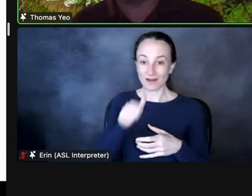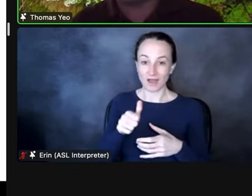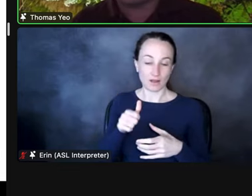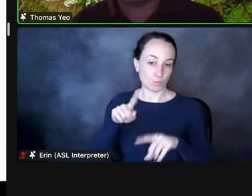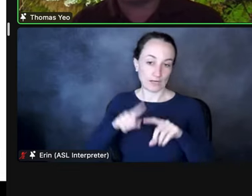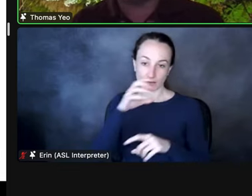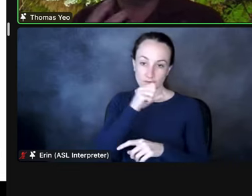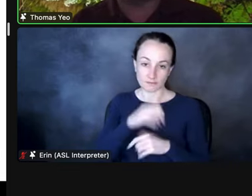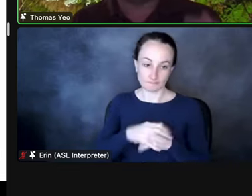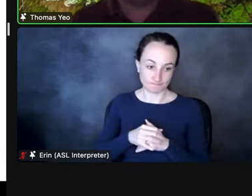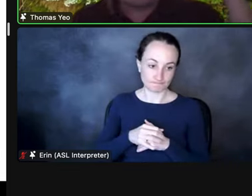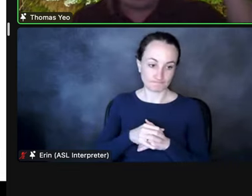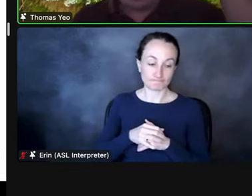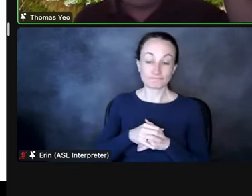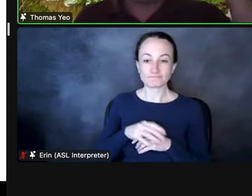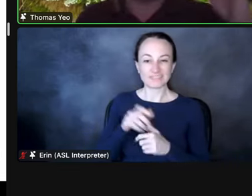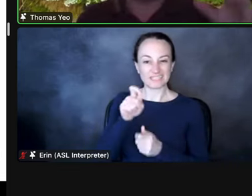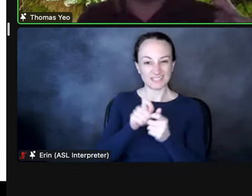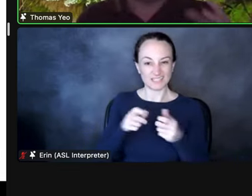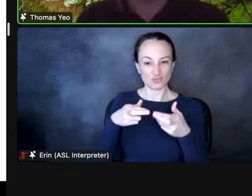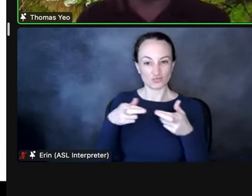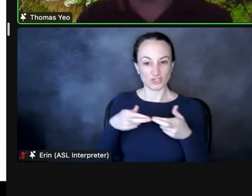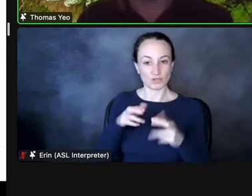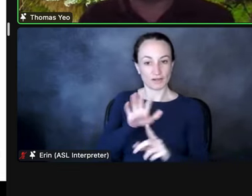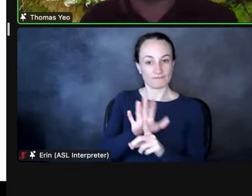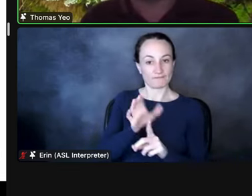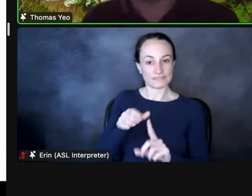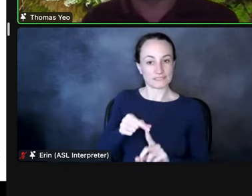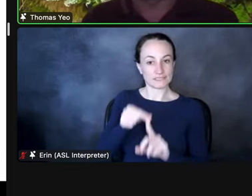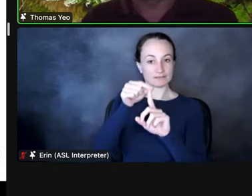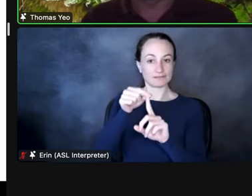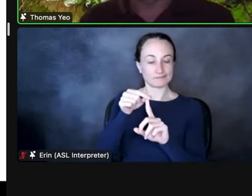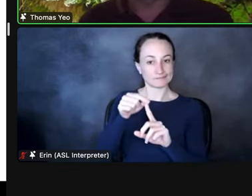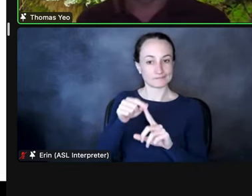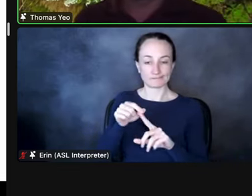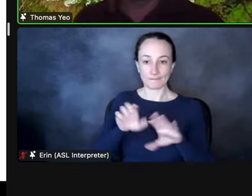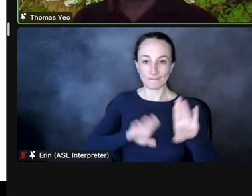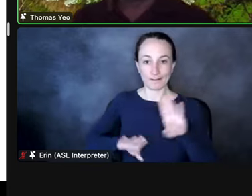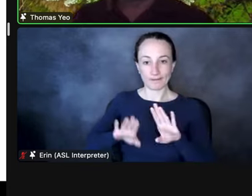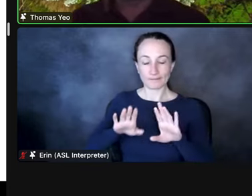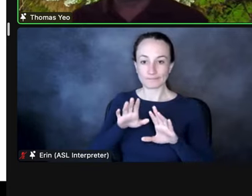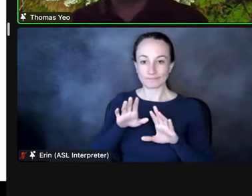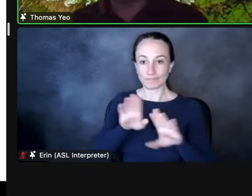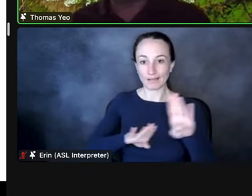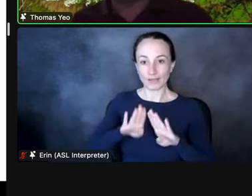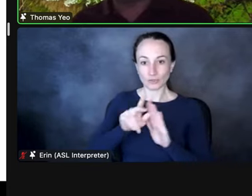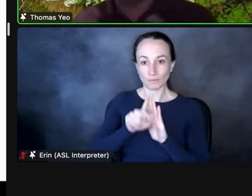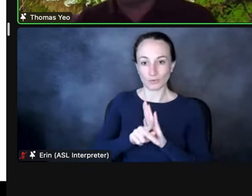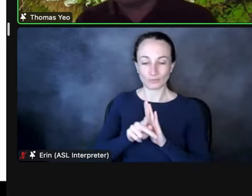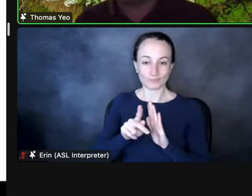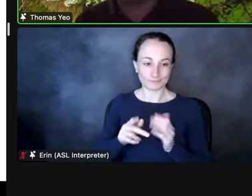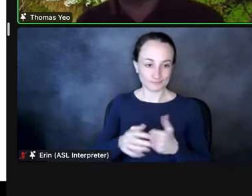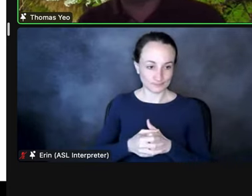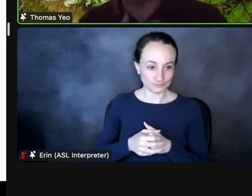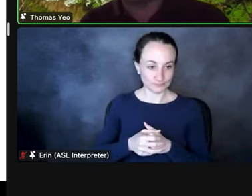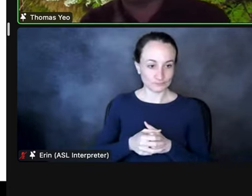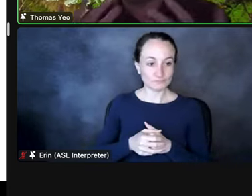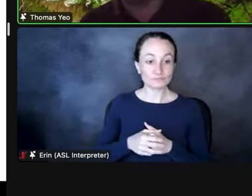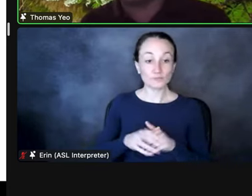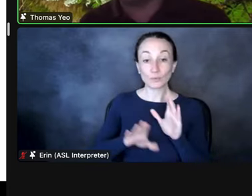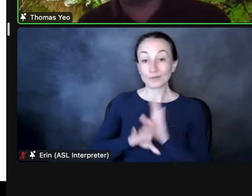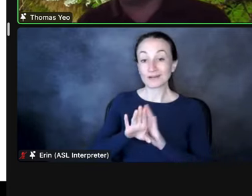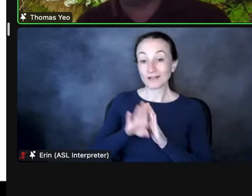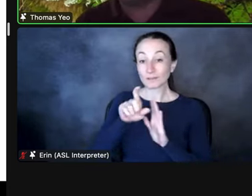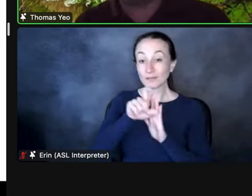regions have distinct cellular properties, this is not biologically plausible. So Peng developed an algorithm to